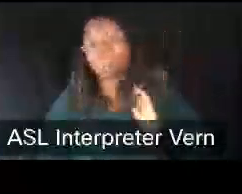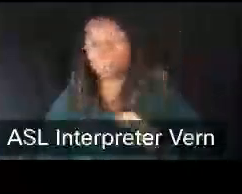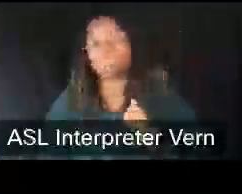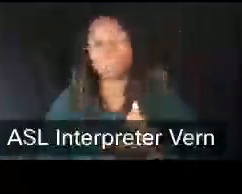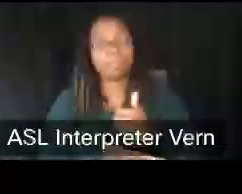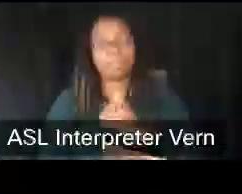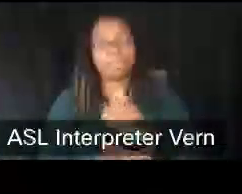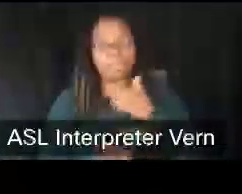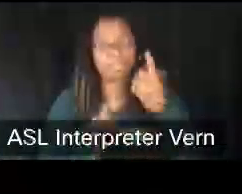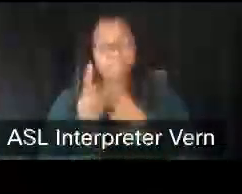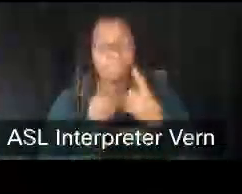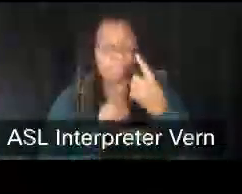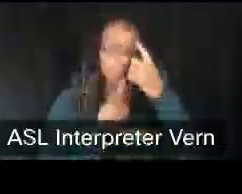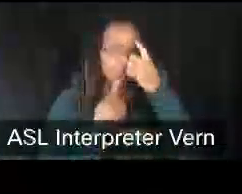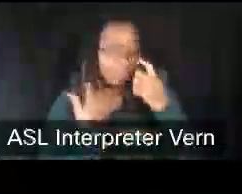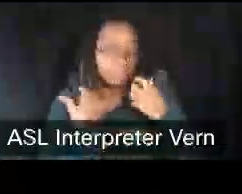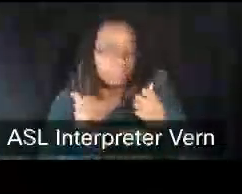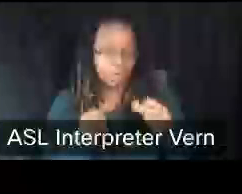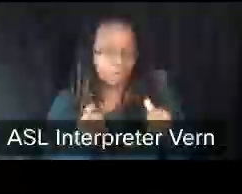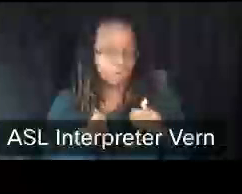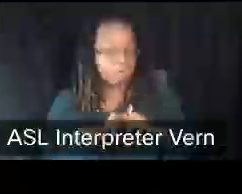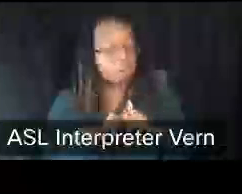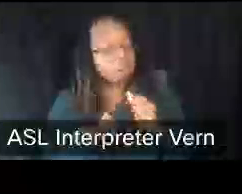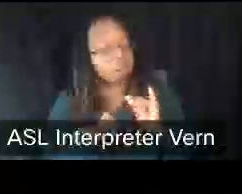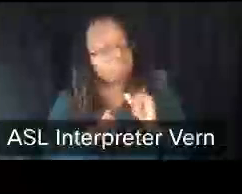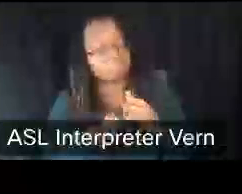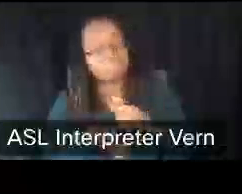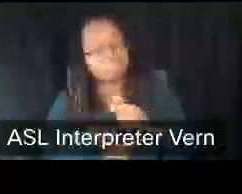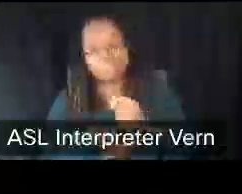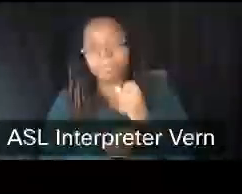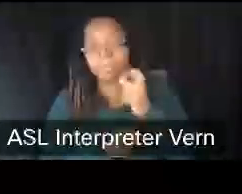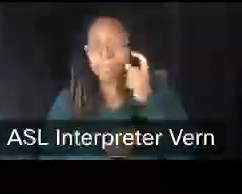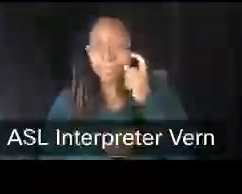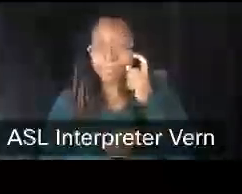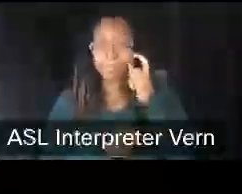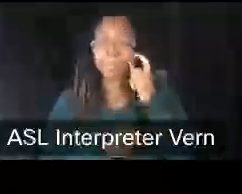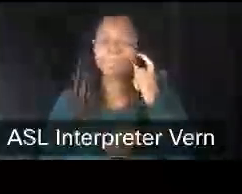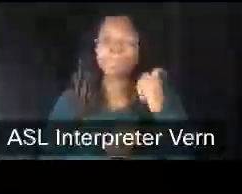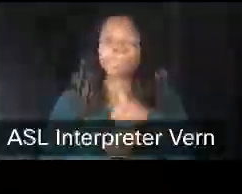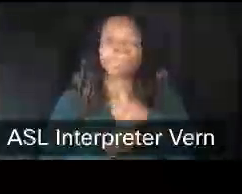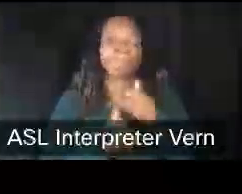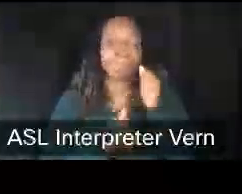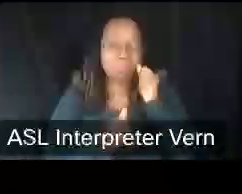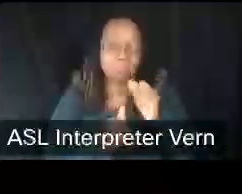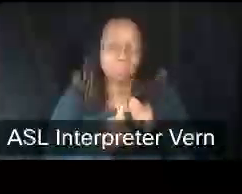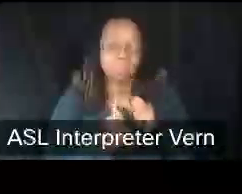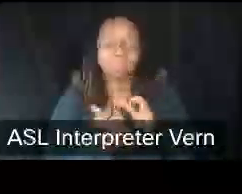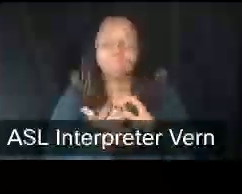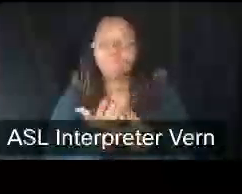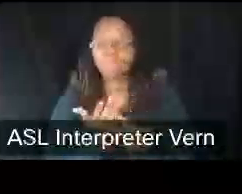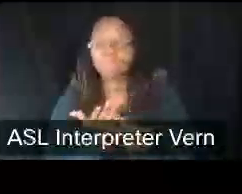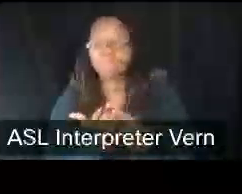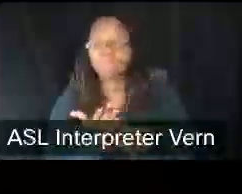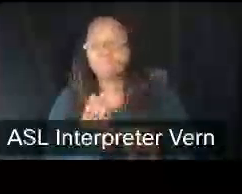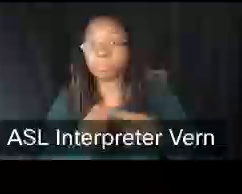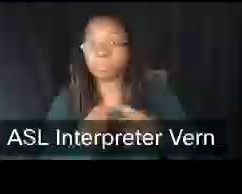make sense. So one of the other pieces here to hold is that sometimes talking about the things